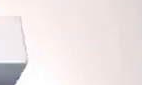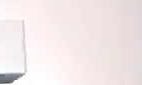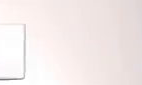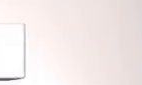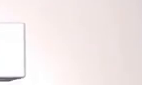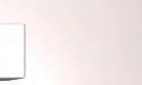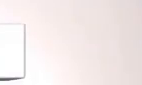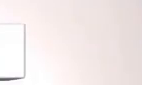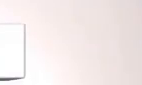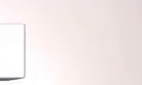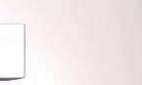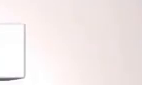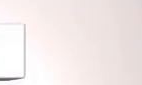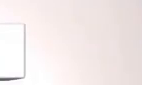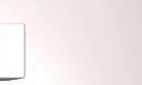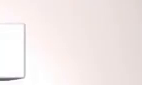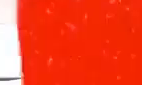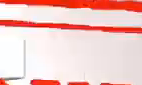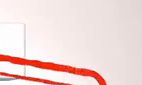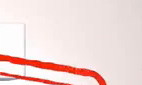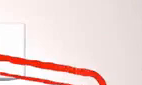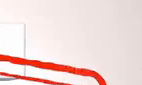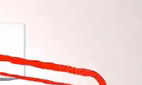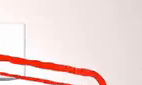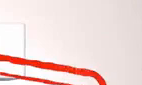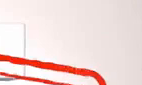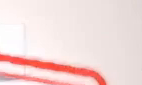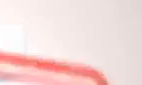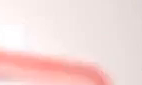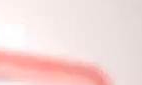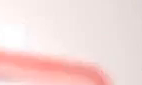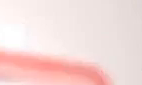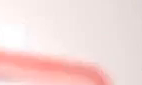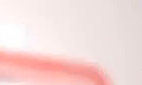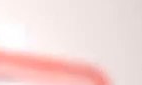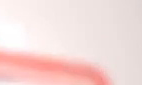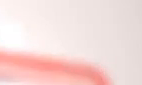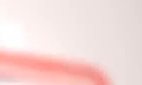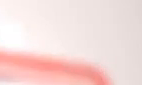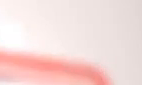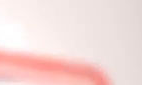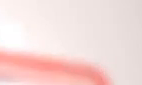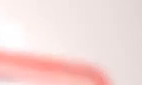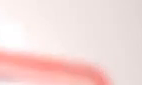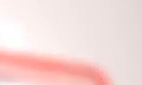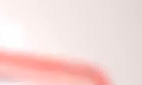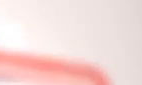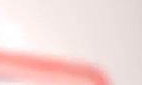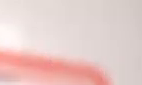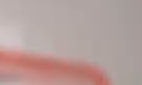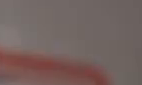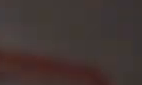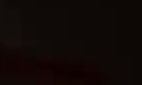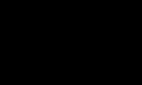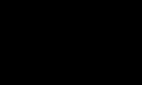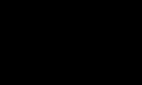Forbidden phrase number 2, we can't do that. Recommended, here's what we can do.